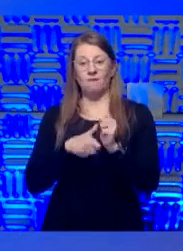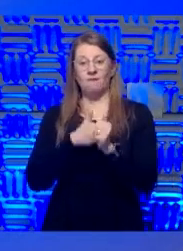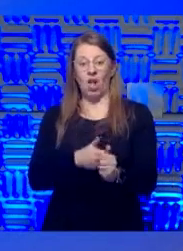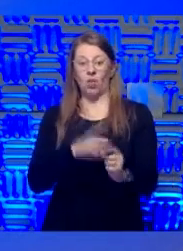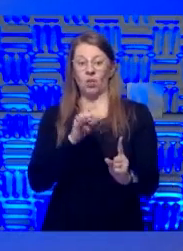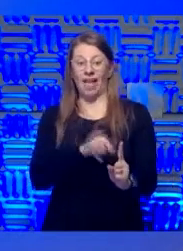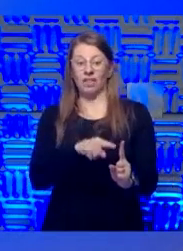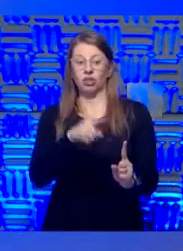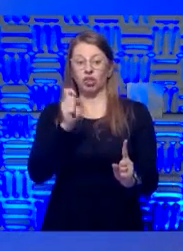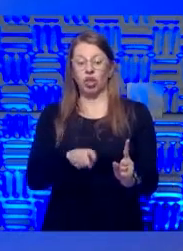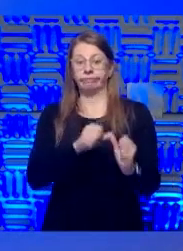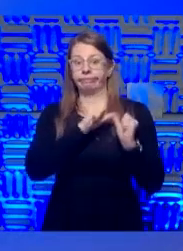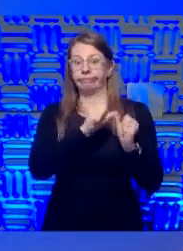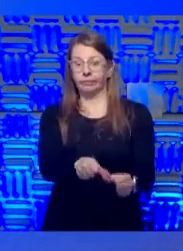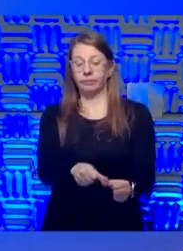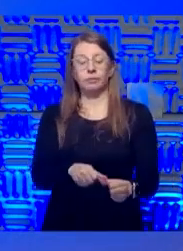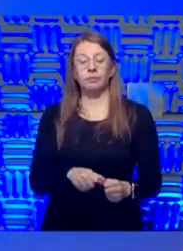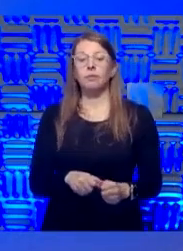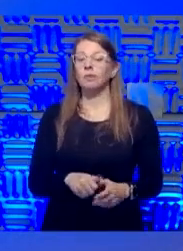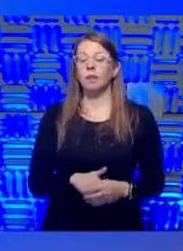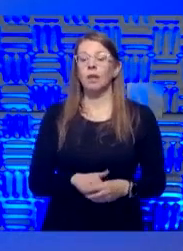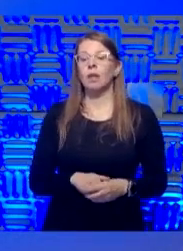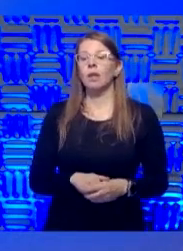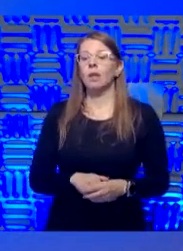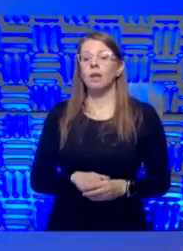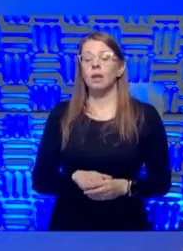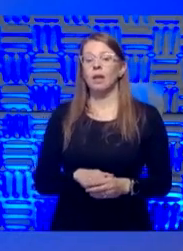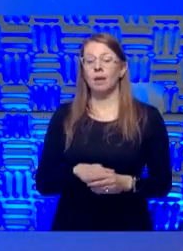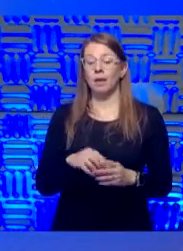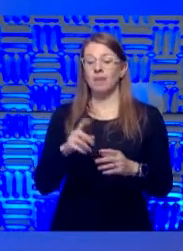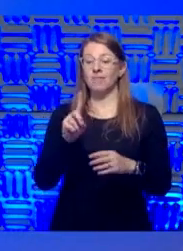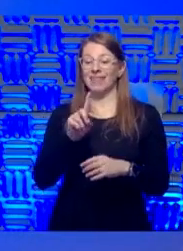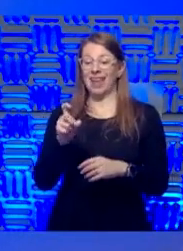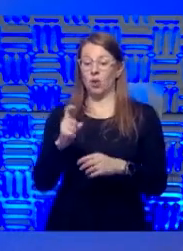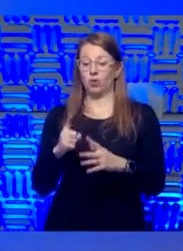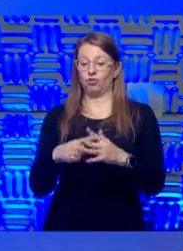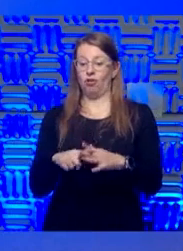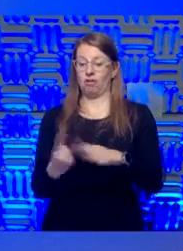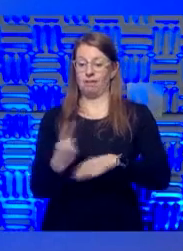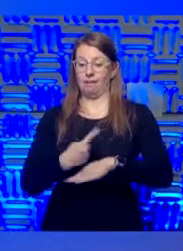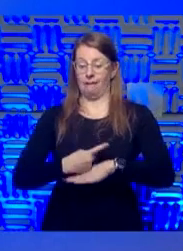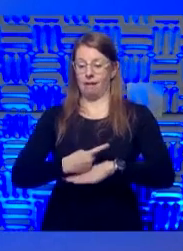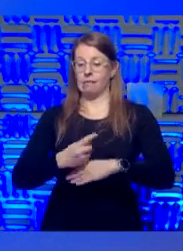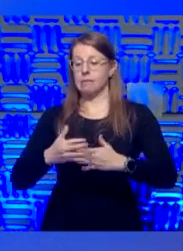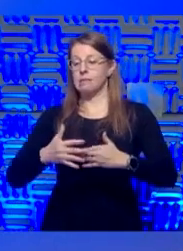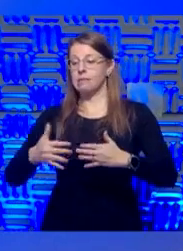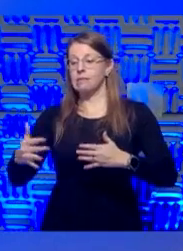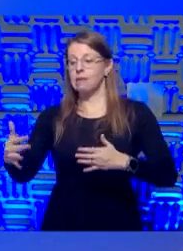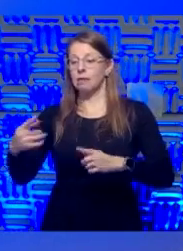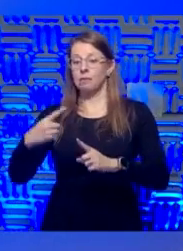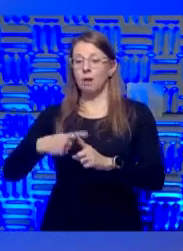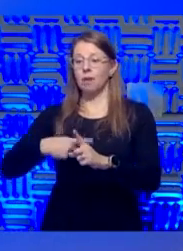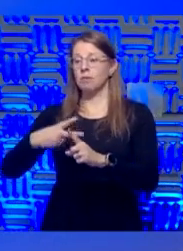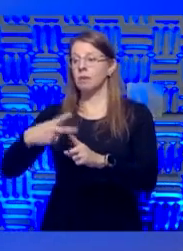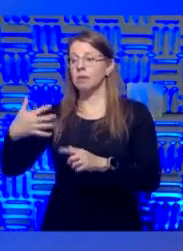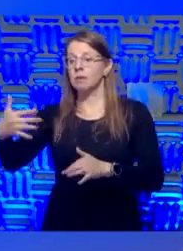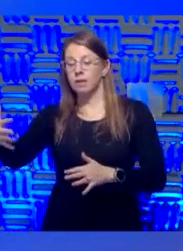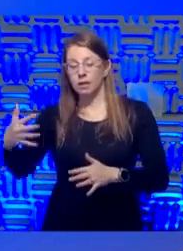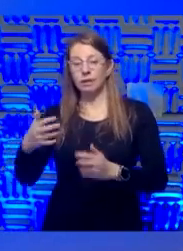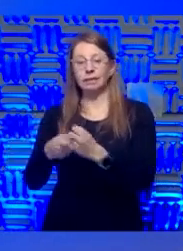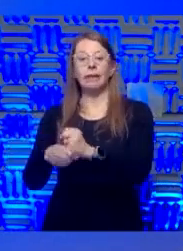types of things, the further you get out from the original diagnosis, probably the safer you are. We understand